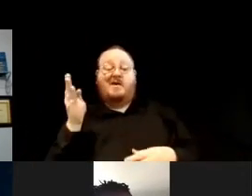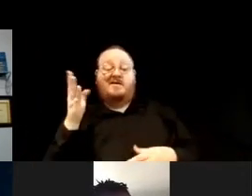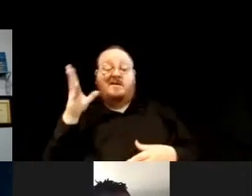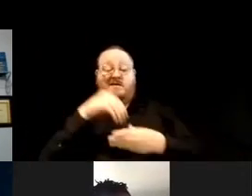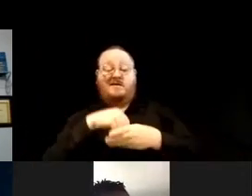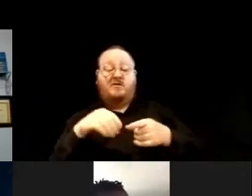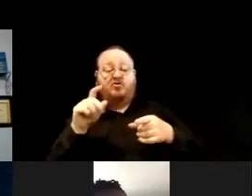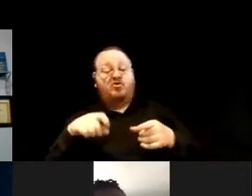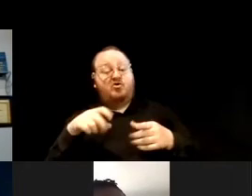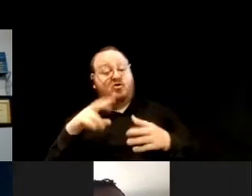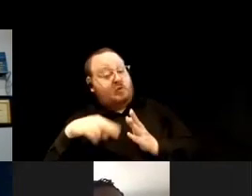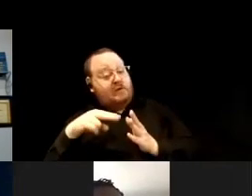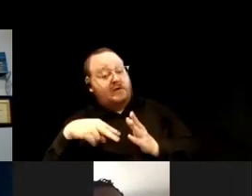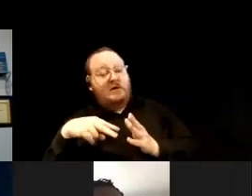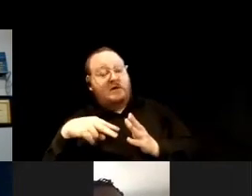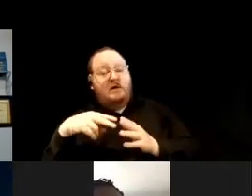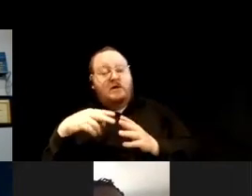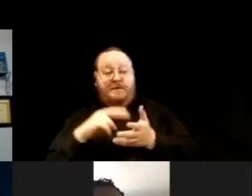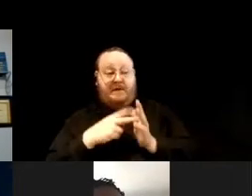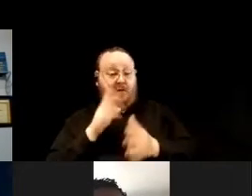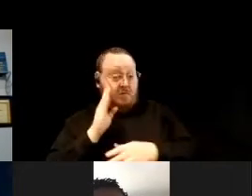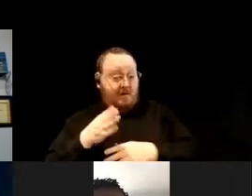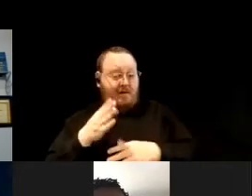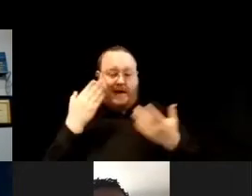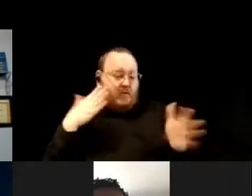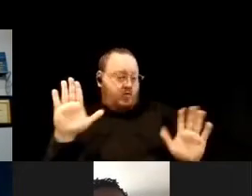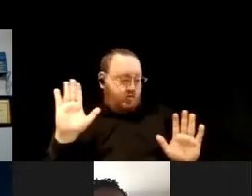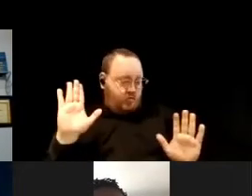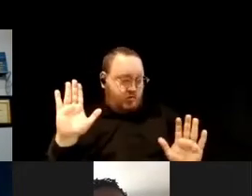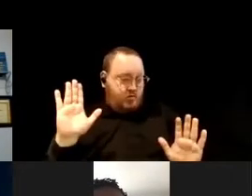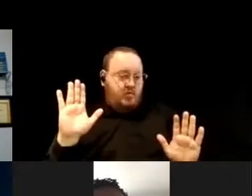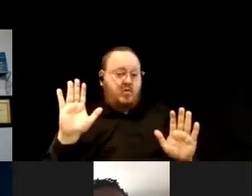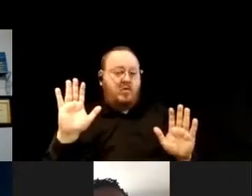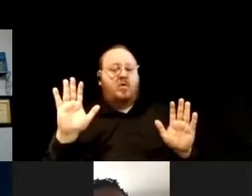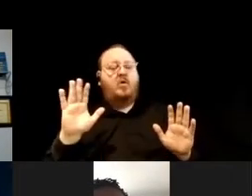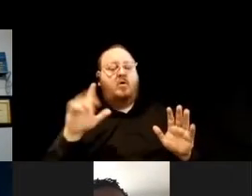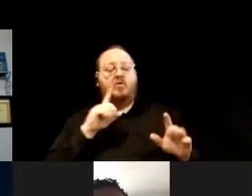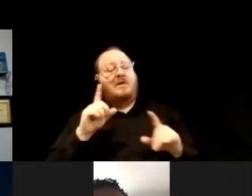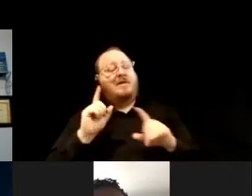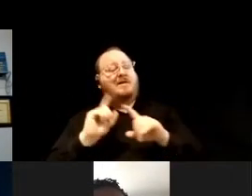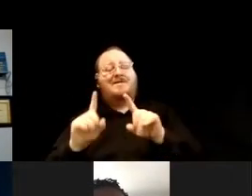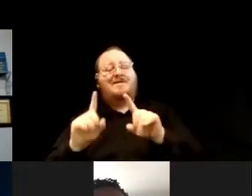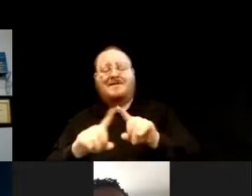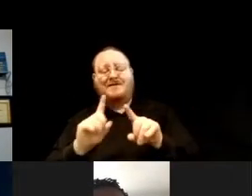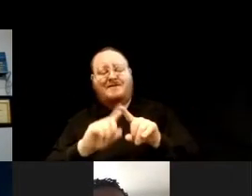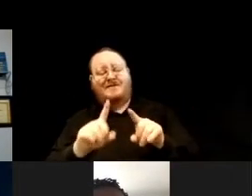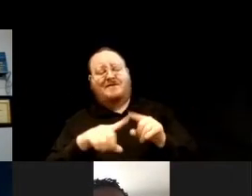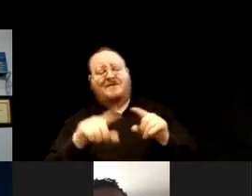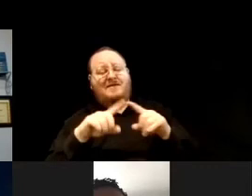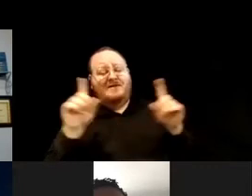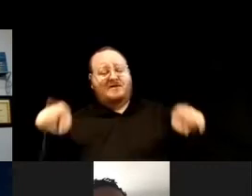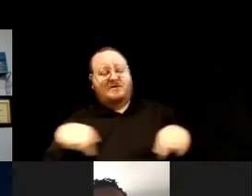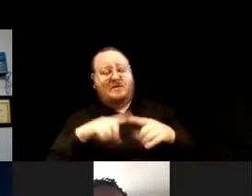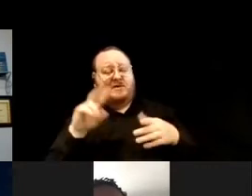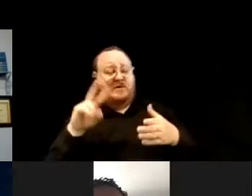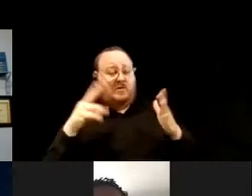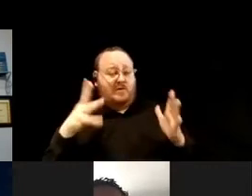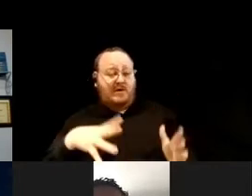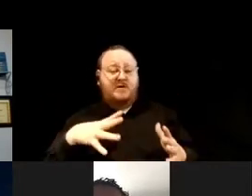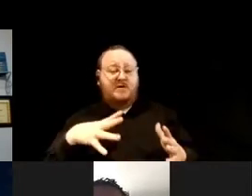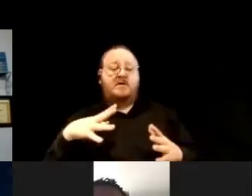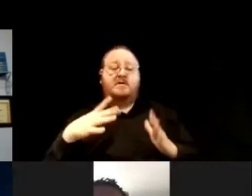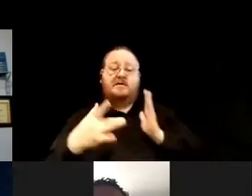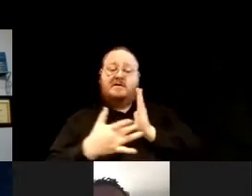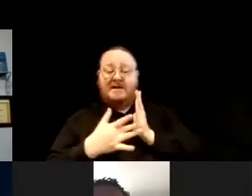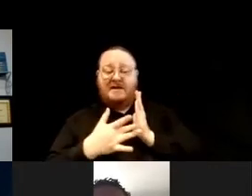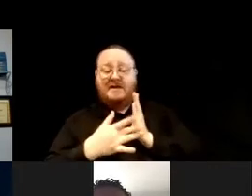gonna say it does. Again, that's gonna be very different for different types of screen readers, different types of technology, and